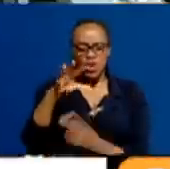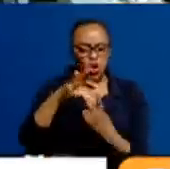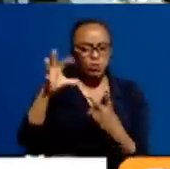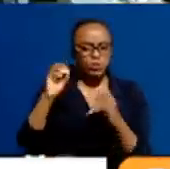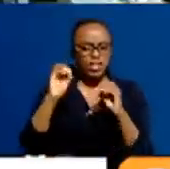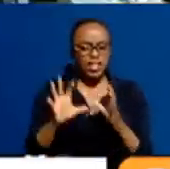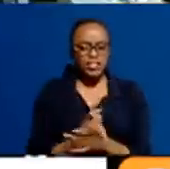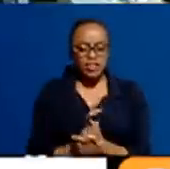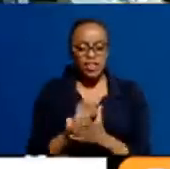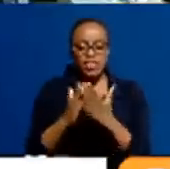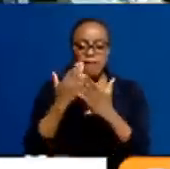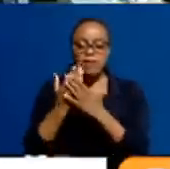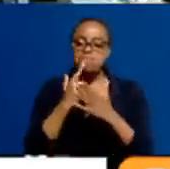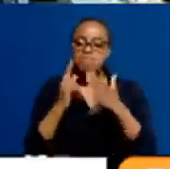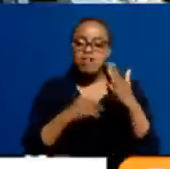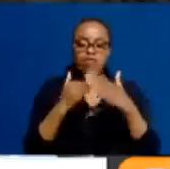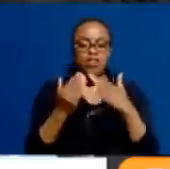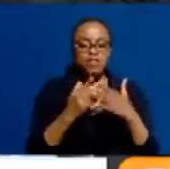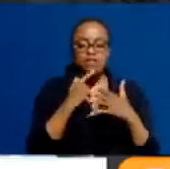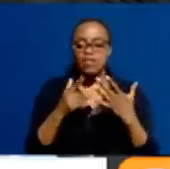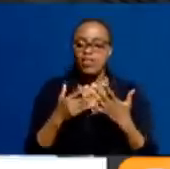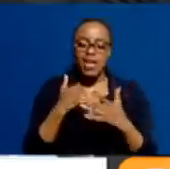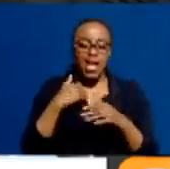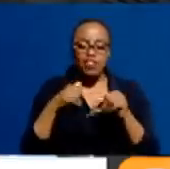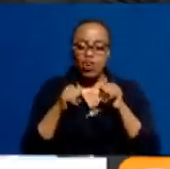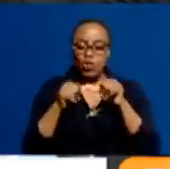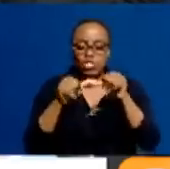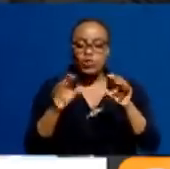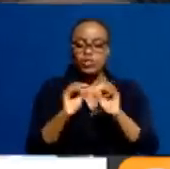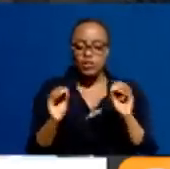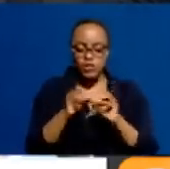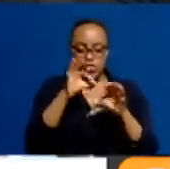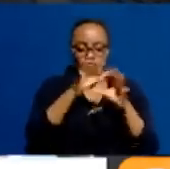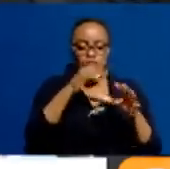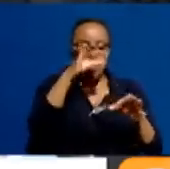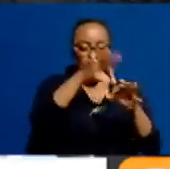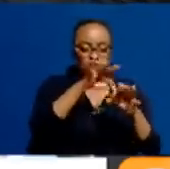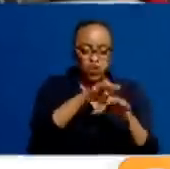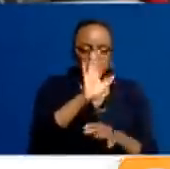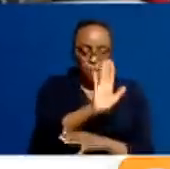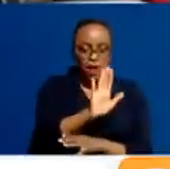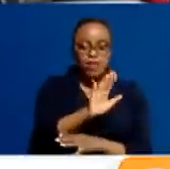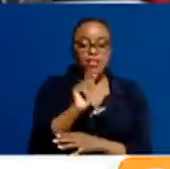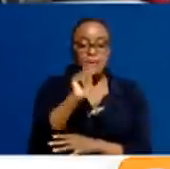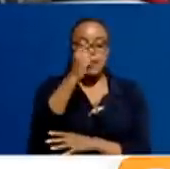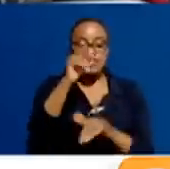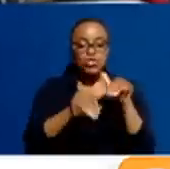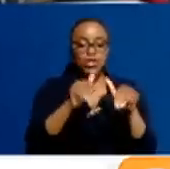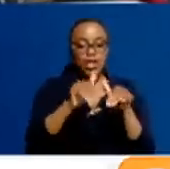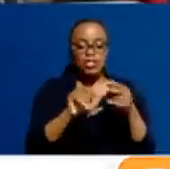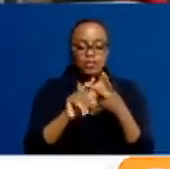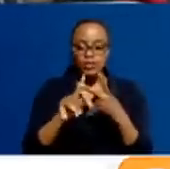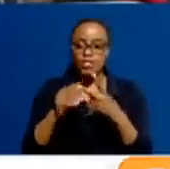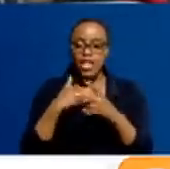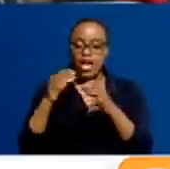There's no option. The petitioners, citing what they termed inconsistencies in the number of voters who cast their ballots in the presidential race and